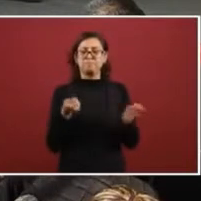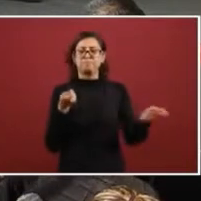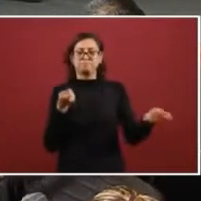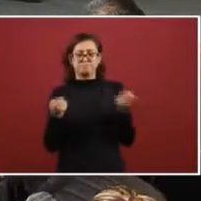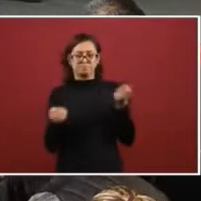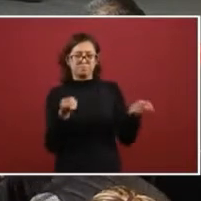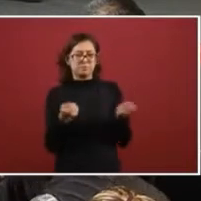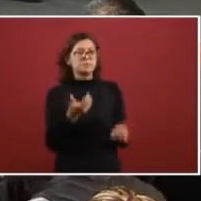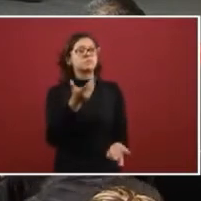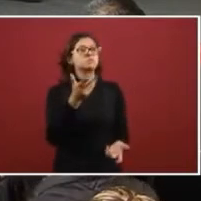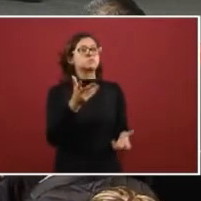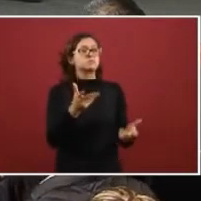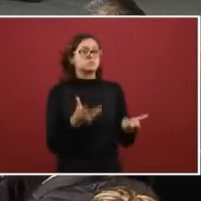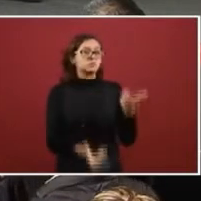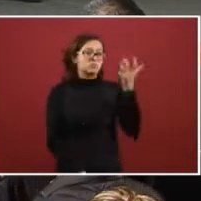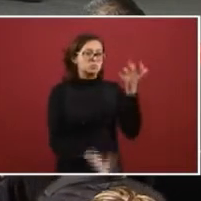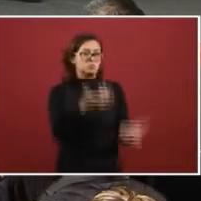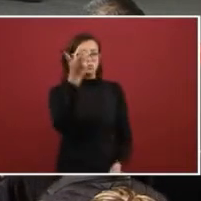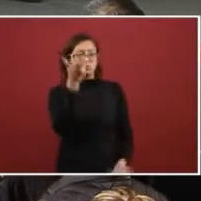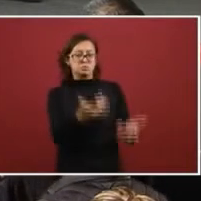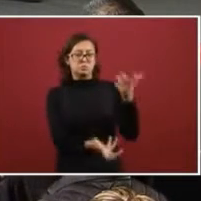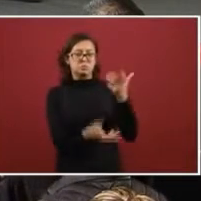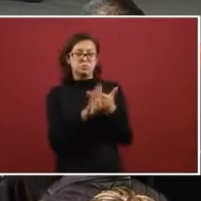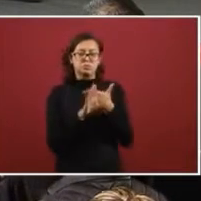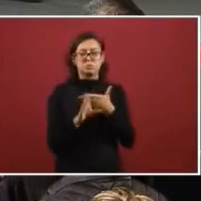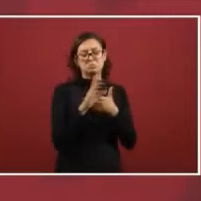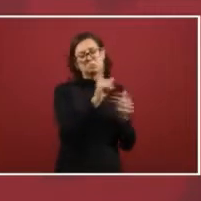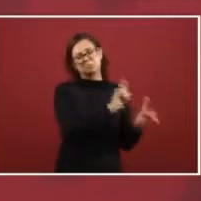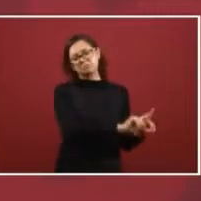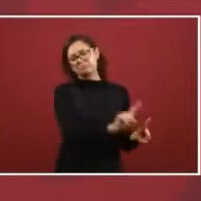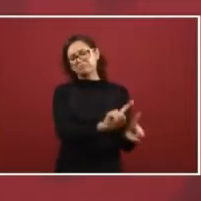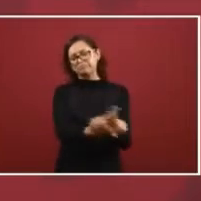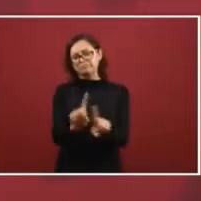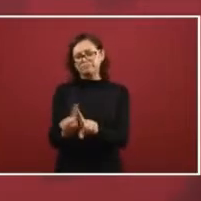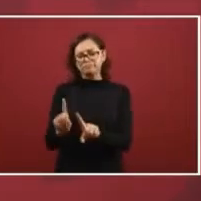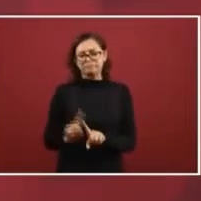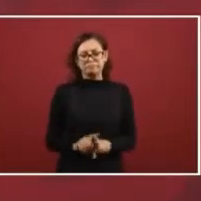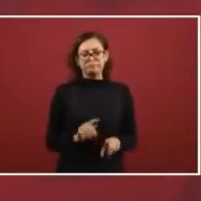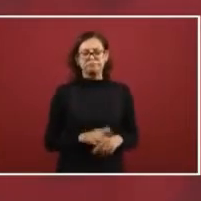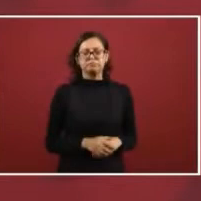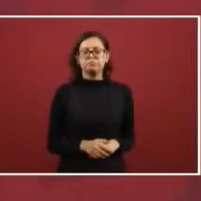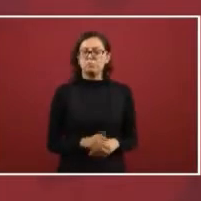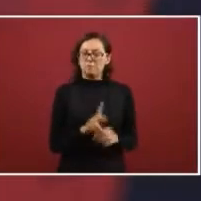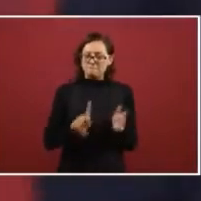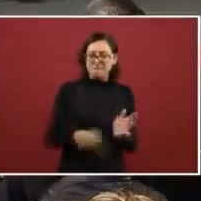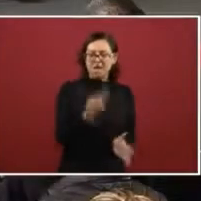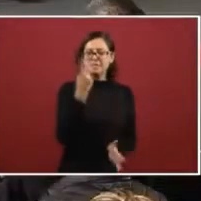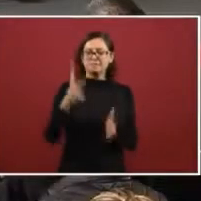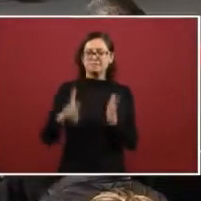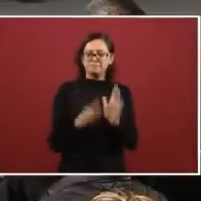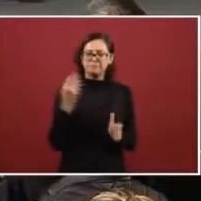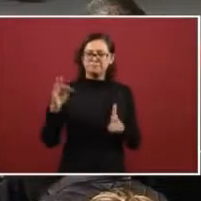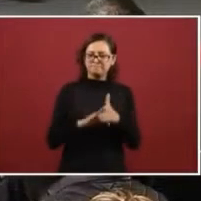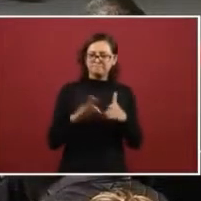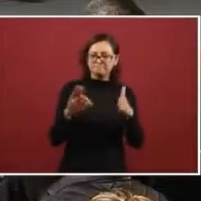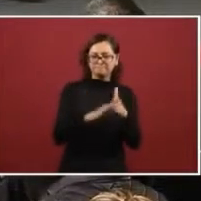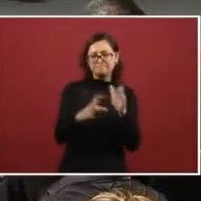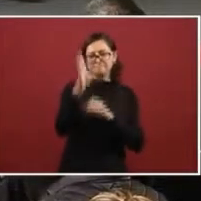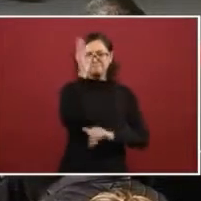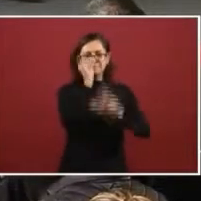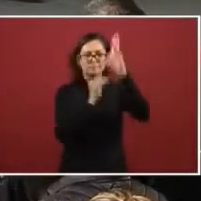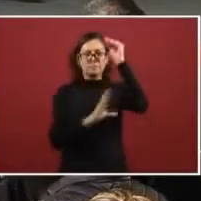and the debate, control of fires, and anything else. They are